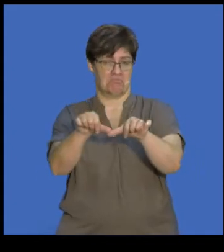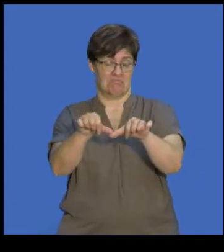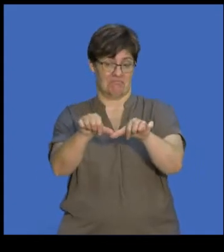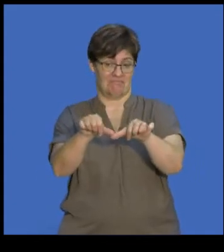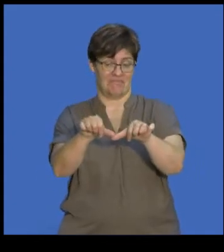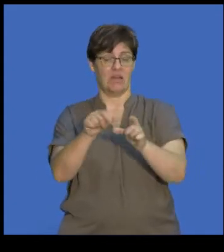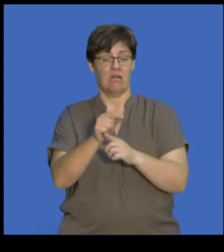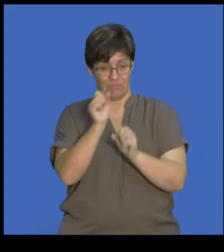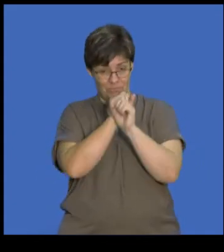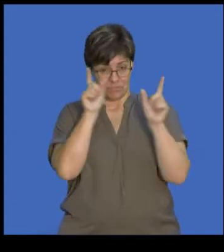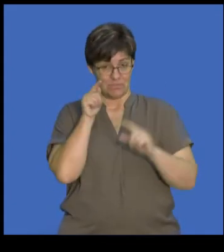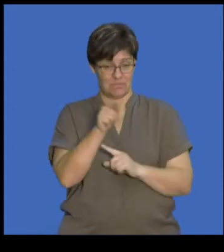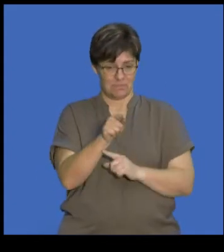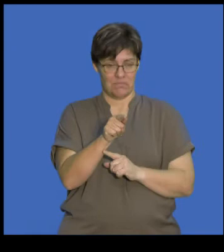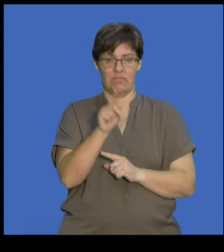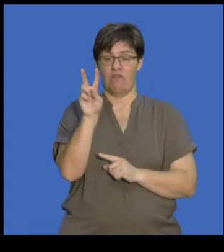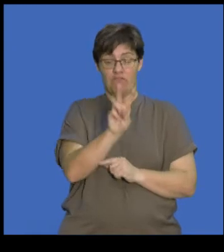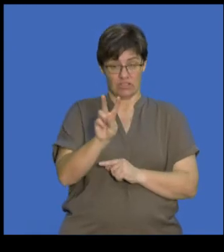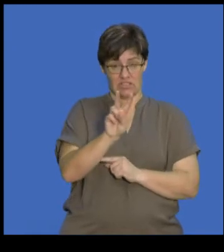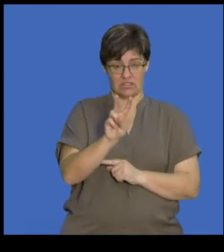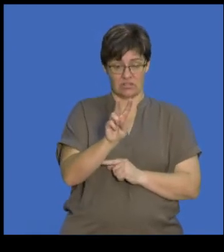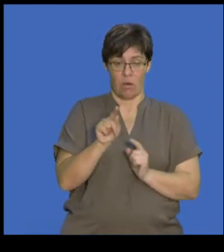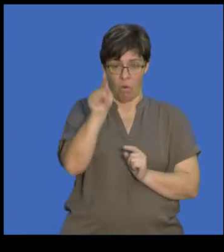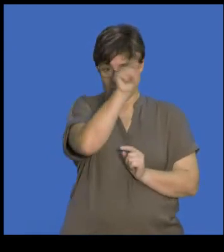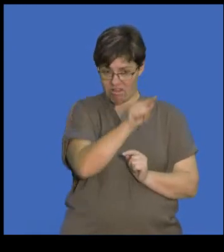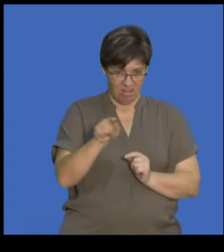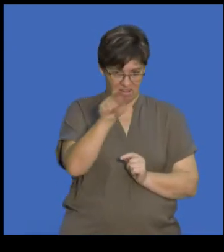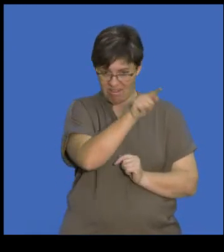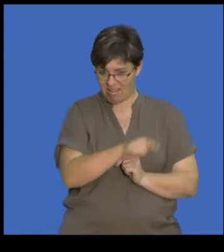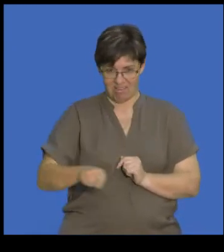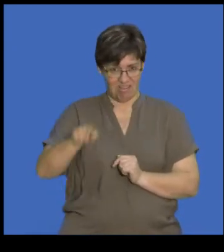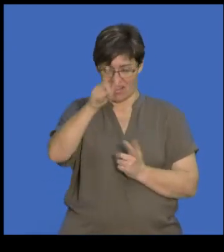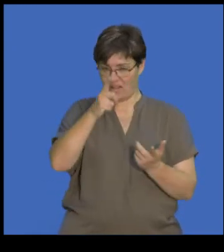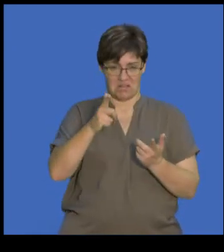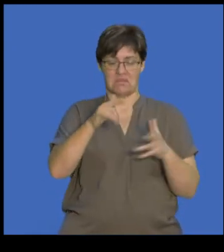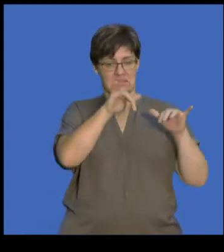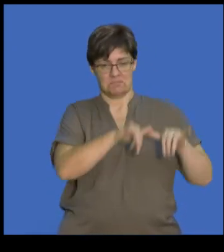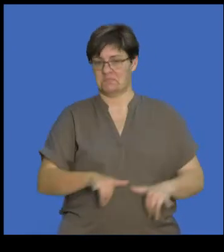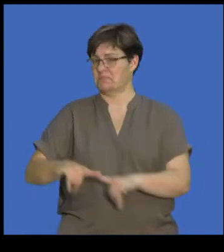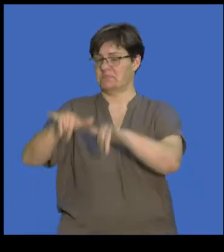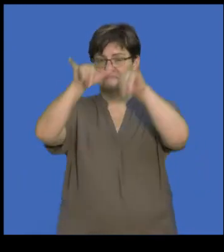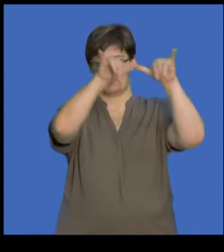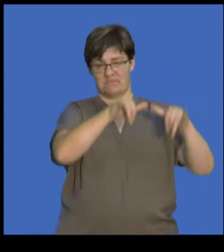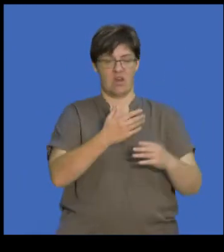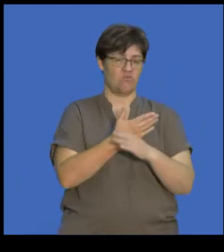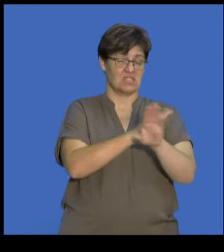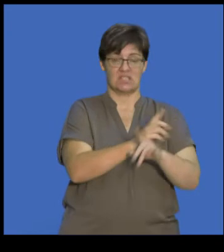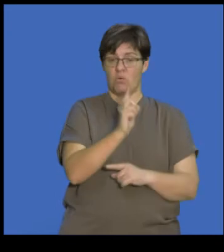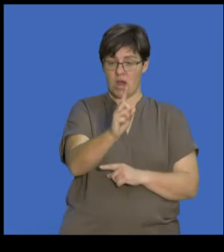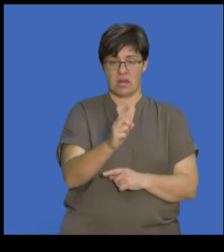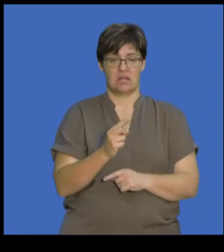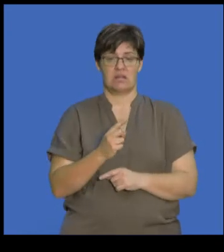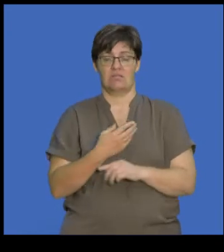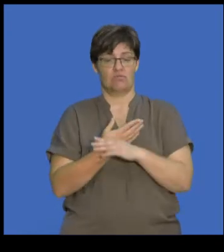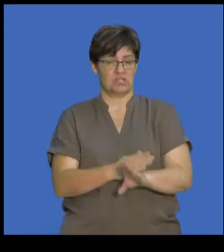have realized that the voltage across the source equals the voltage across the resistor 1 as well as